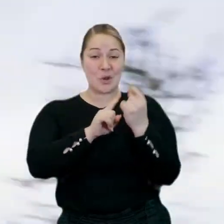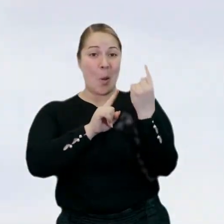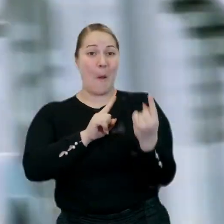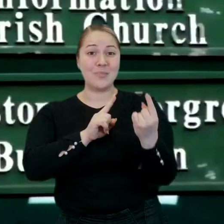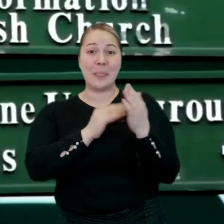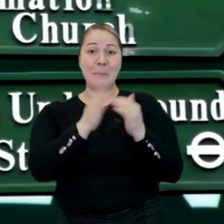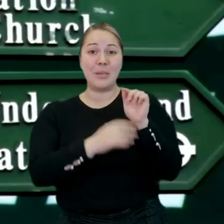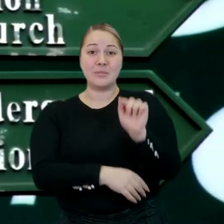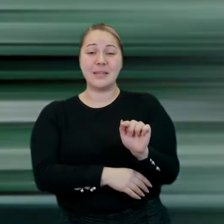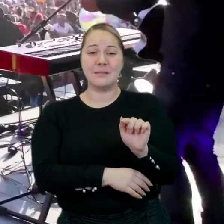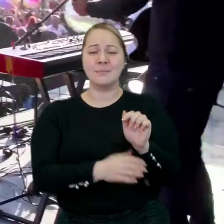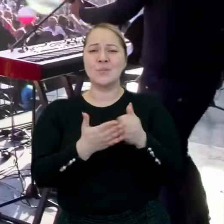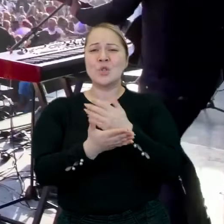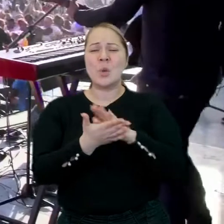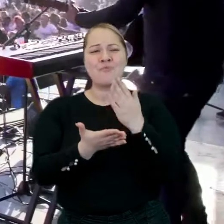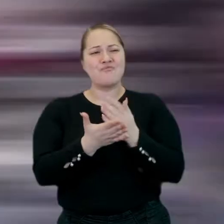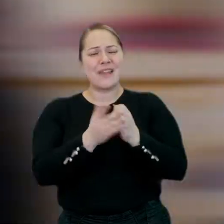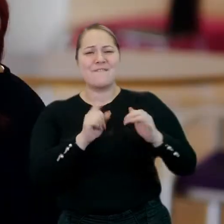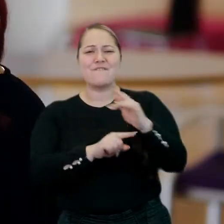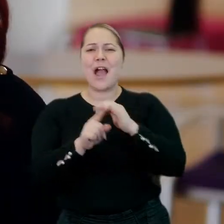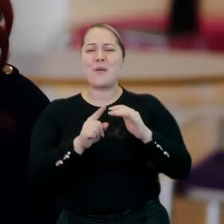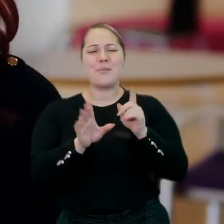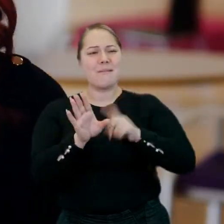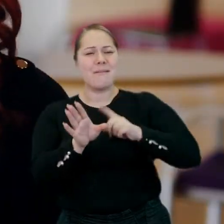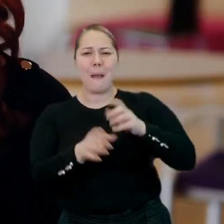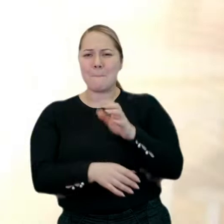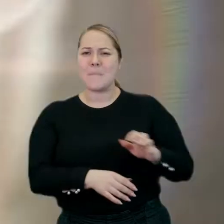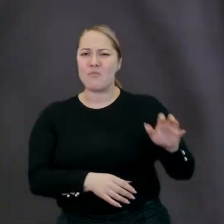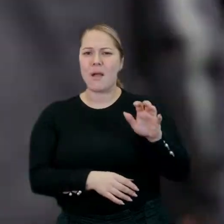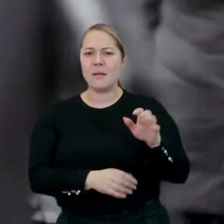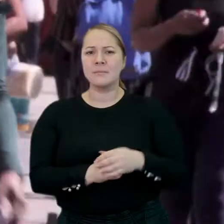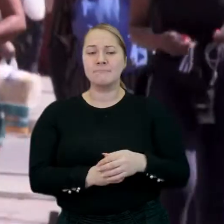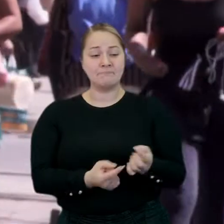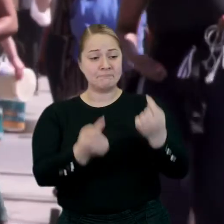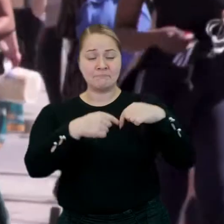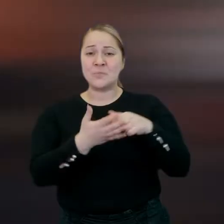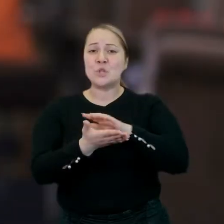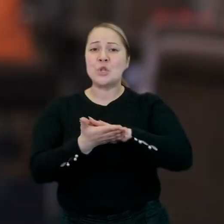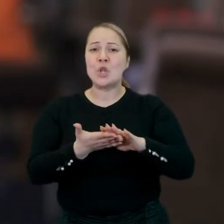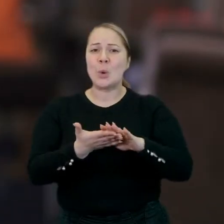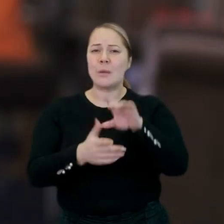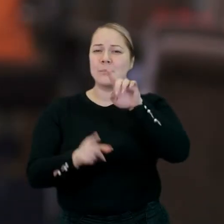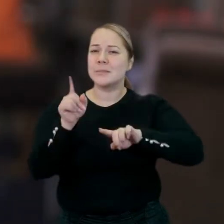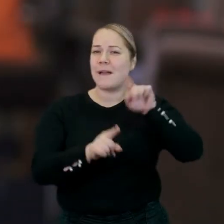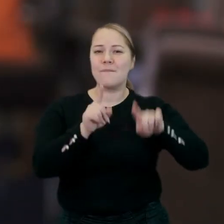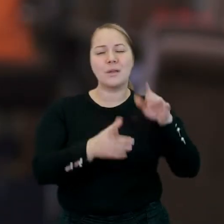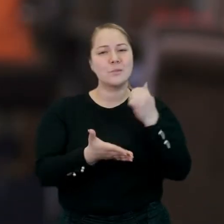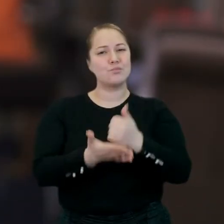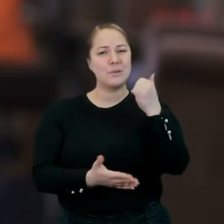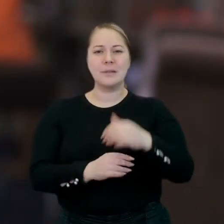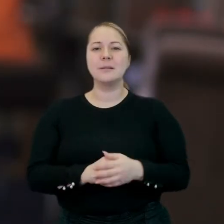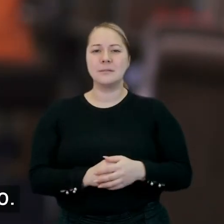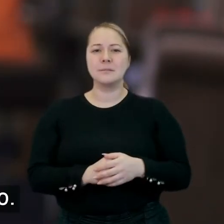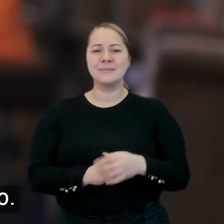opposite the building. Newham is a very vibrant, a very young borough. Coming to Newham, the diversity was